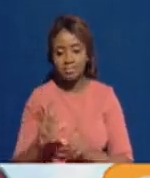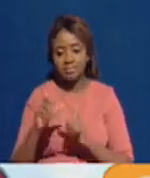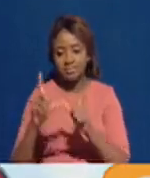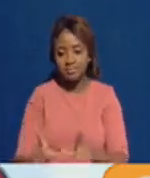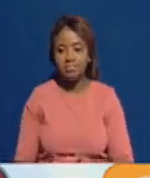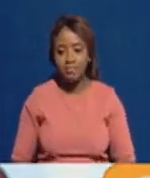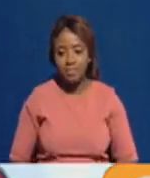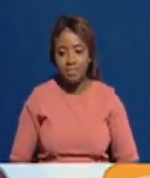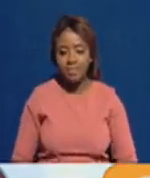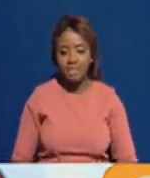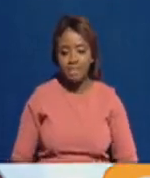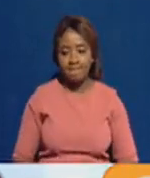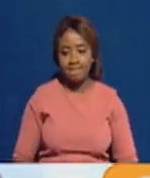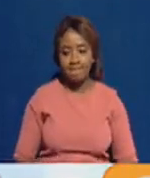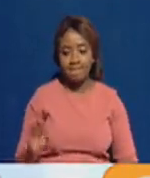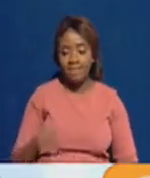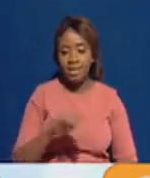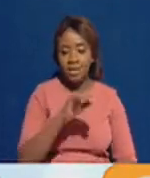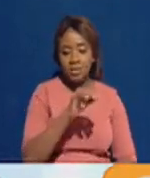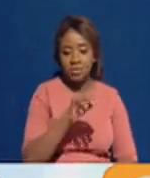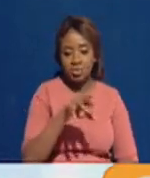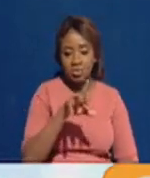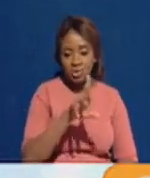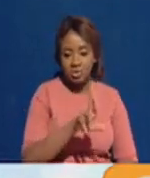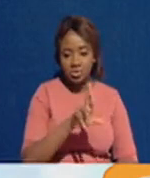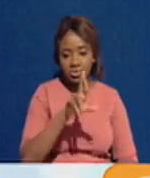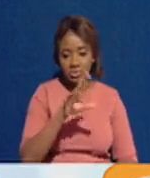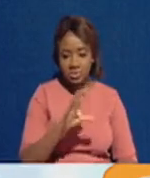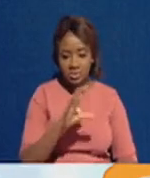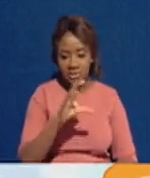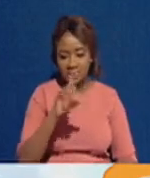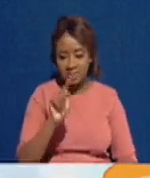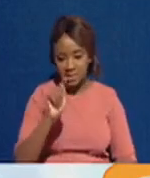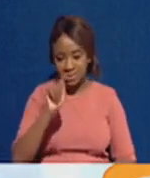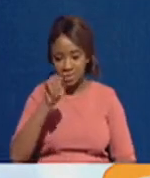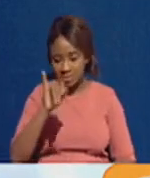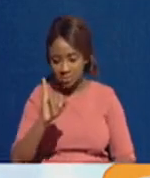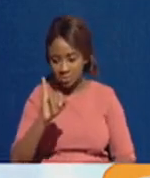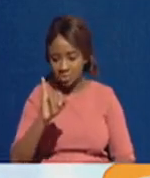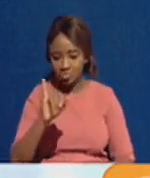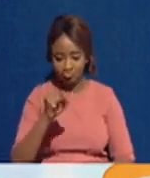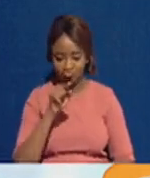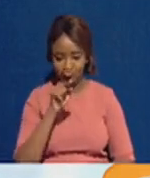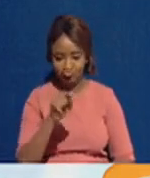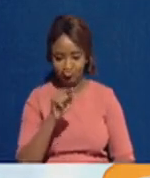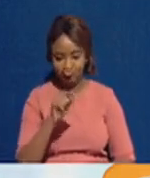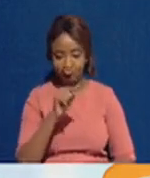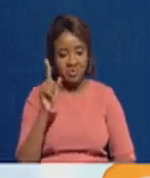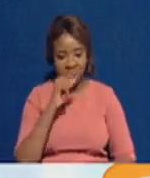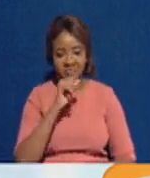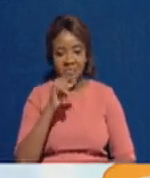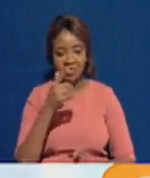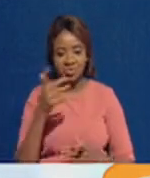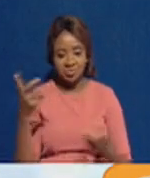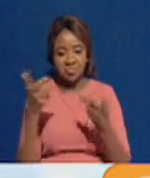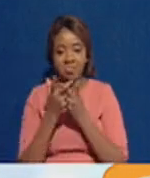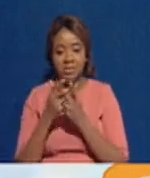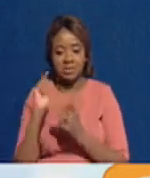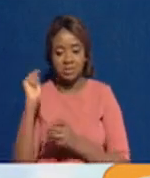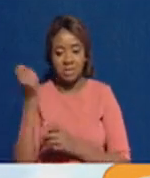The Regional Center Training Institute's academic board and qualified as per the Kenyan